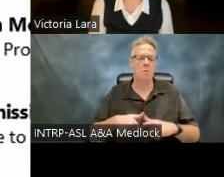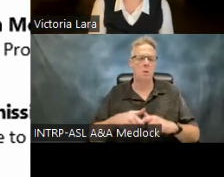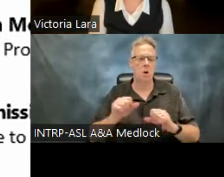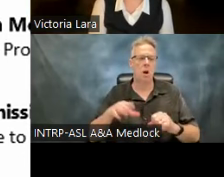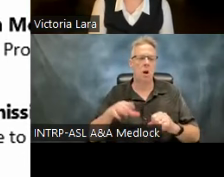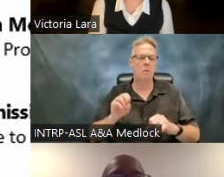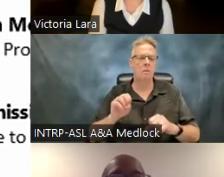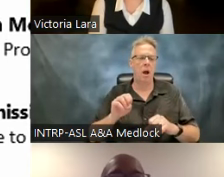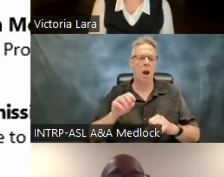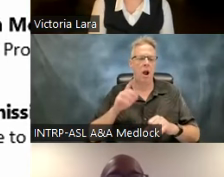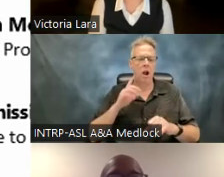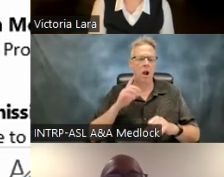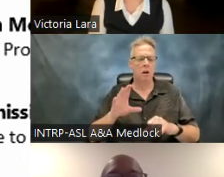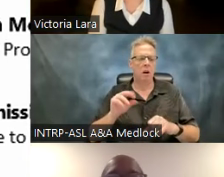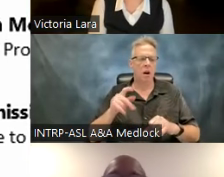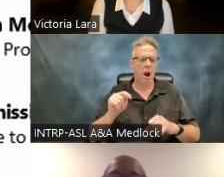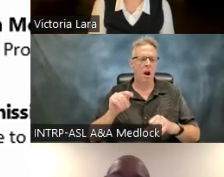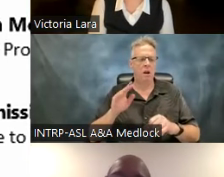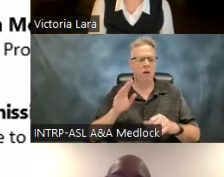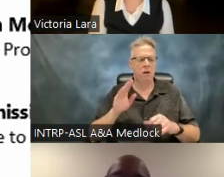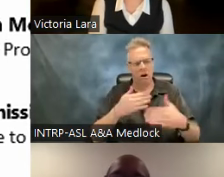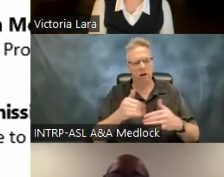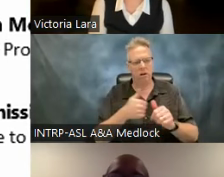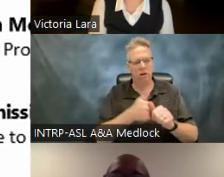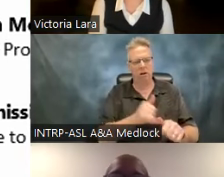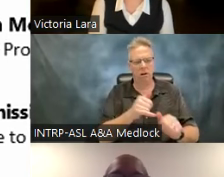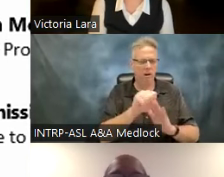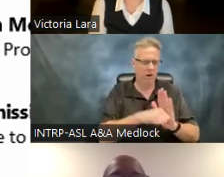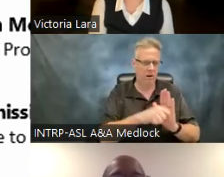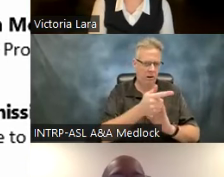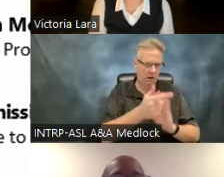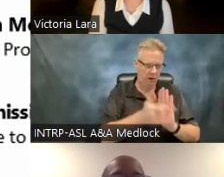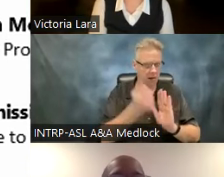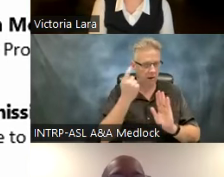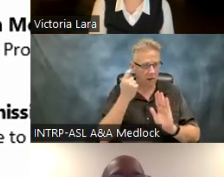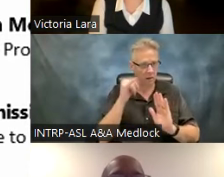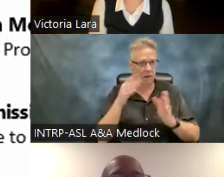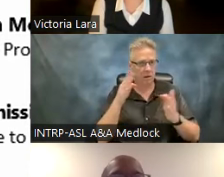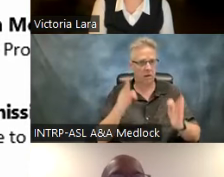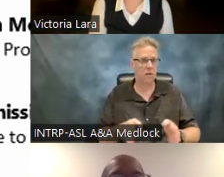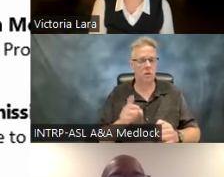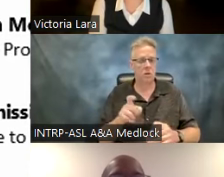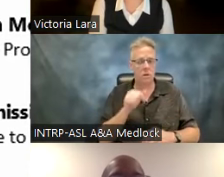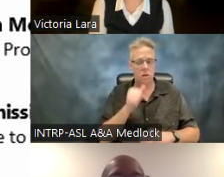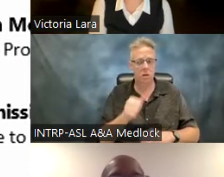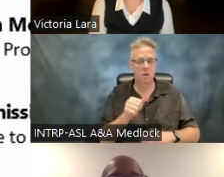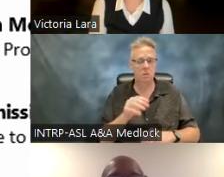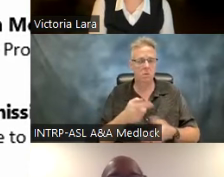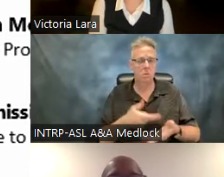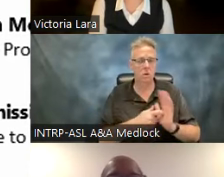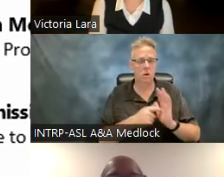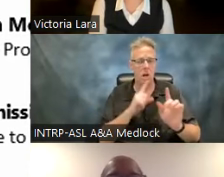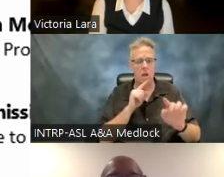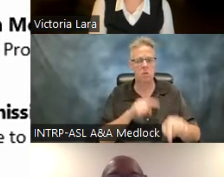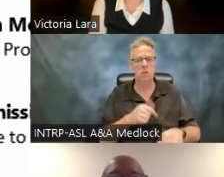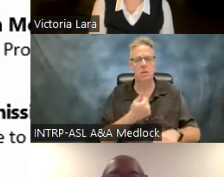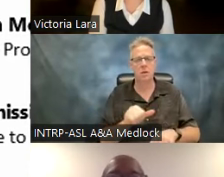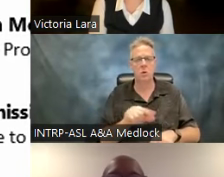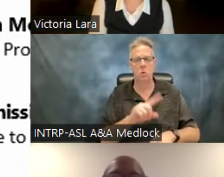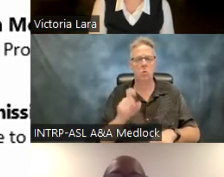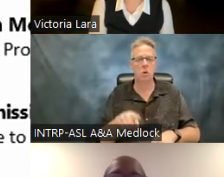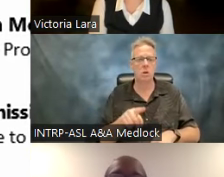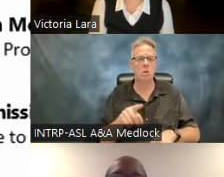contempt proceedings as prescribed by state law, provided that such persons shall not be required to answer any question